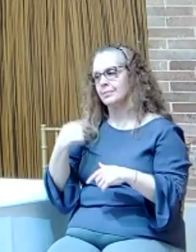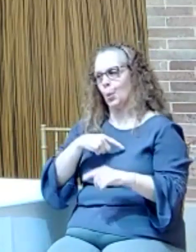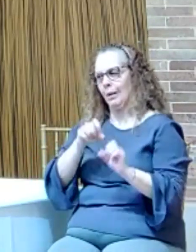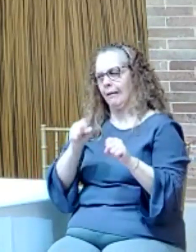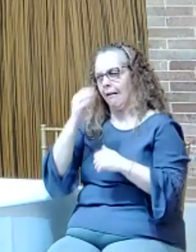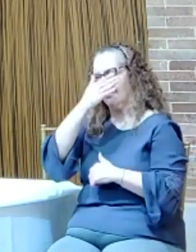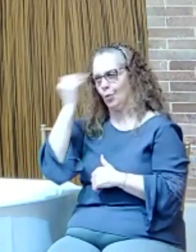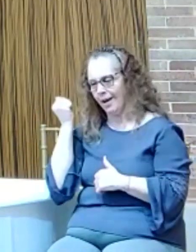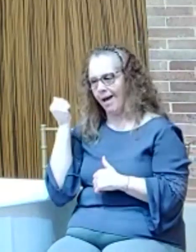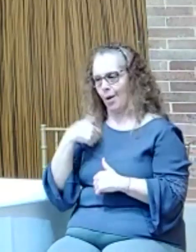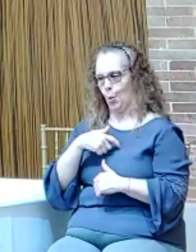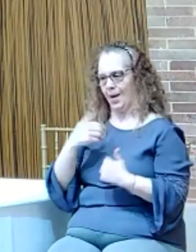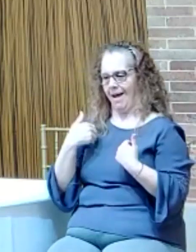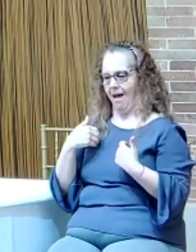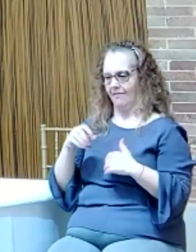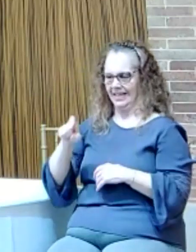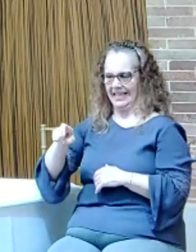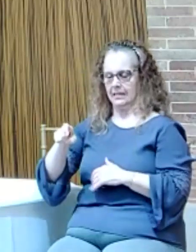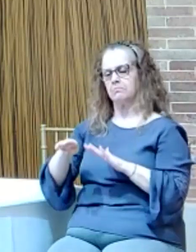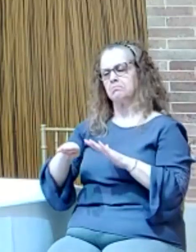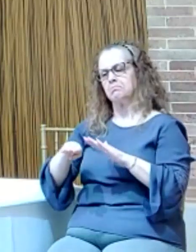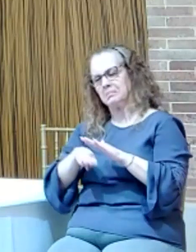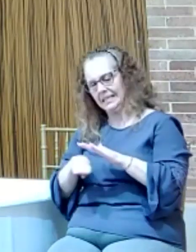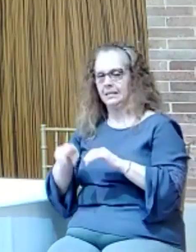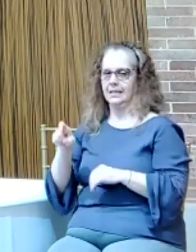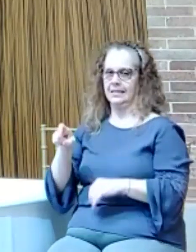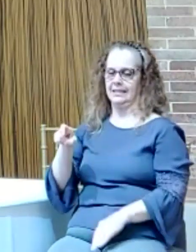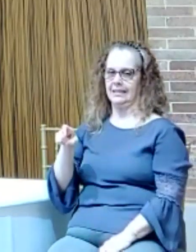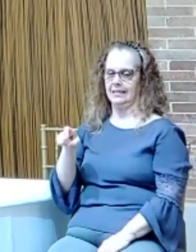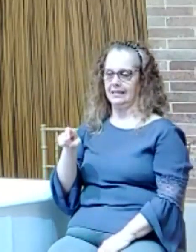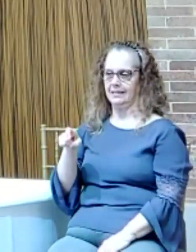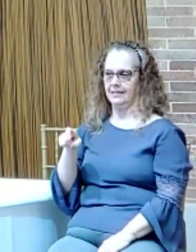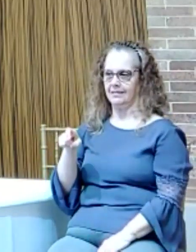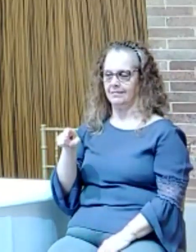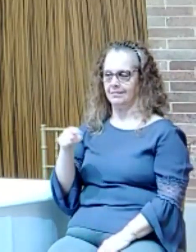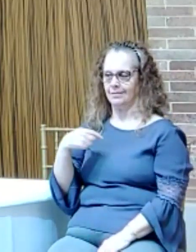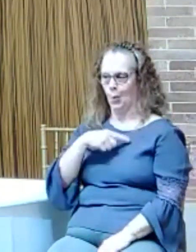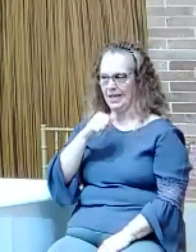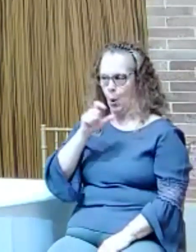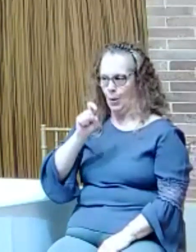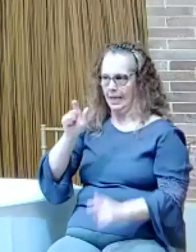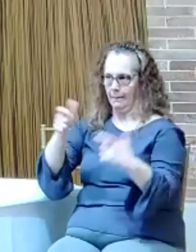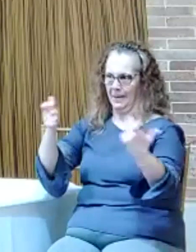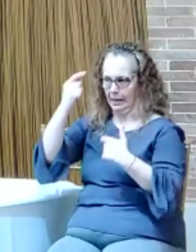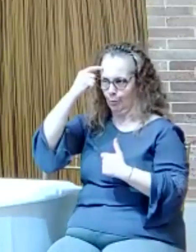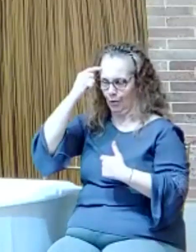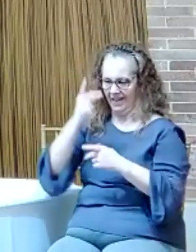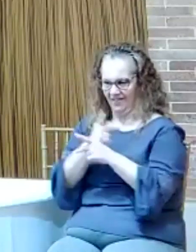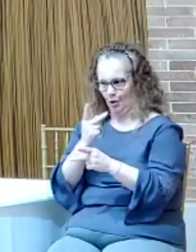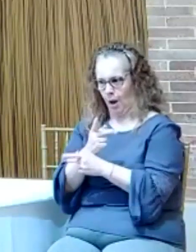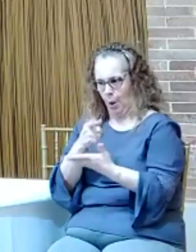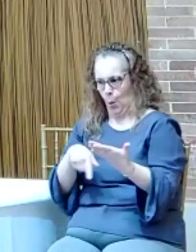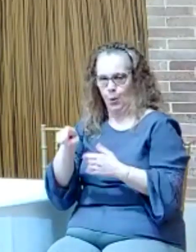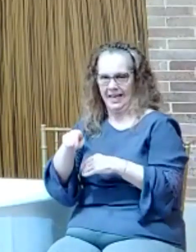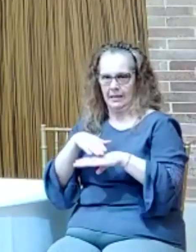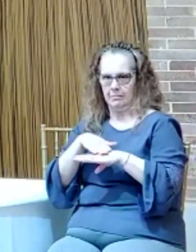have basic needs um and that we shouldn't need big brains to figure that out um we should be able to